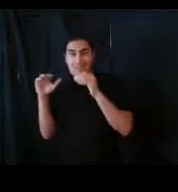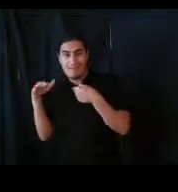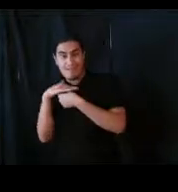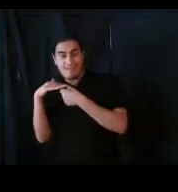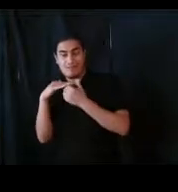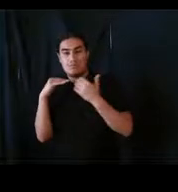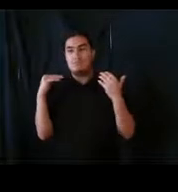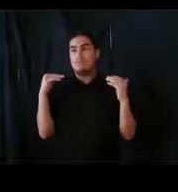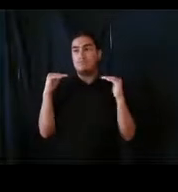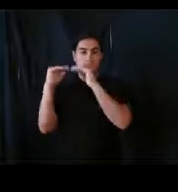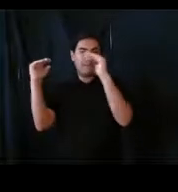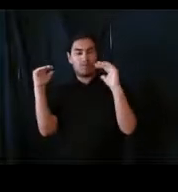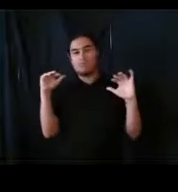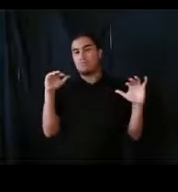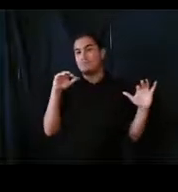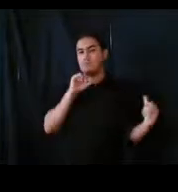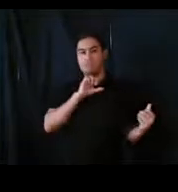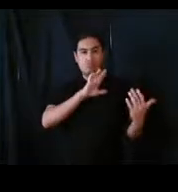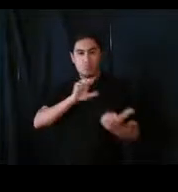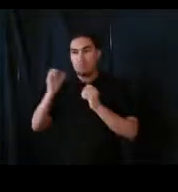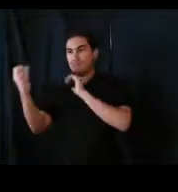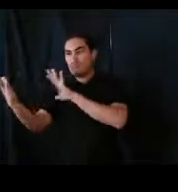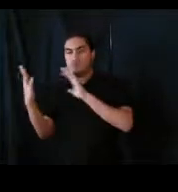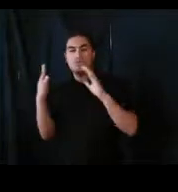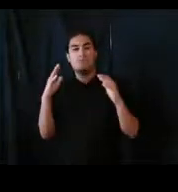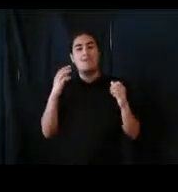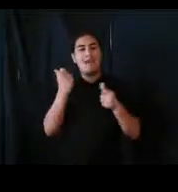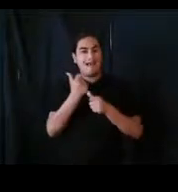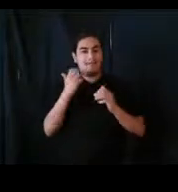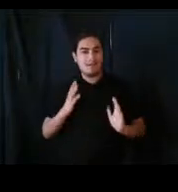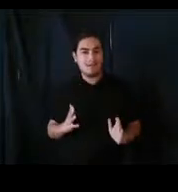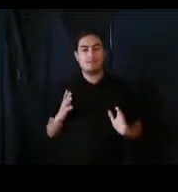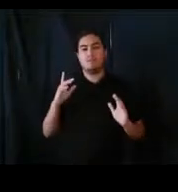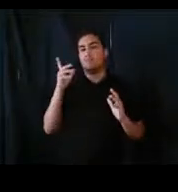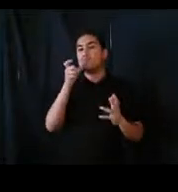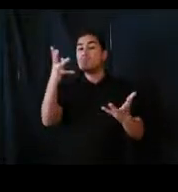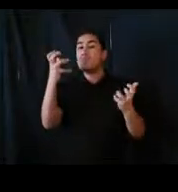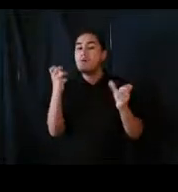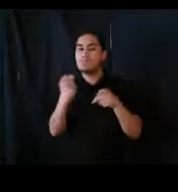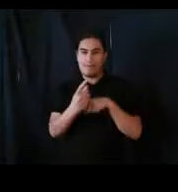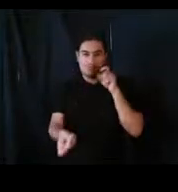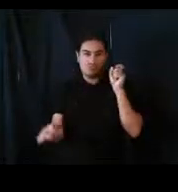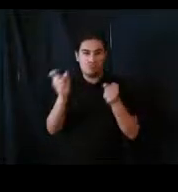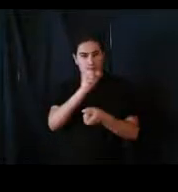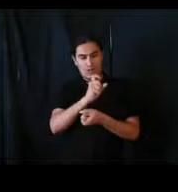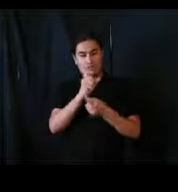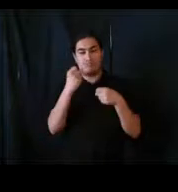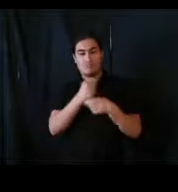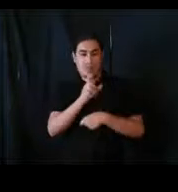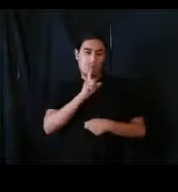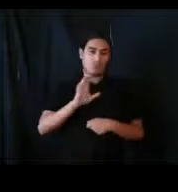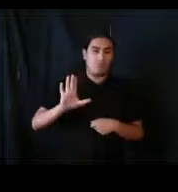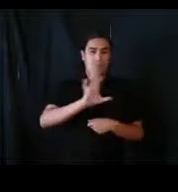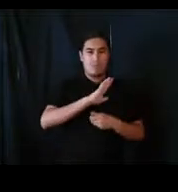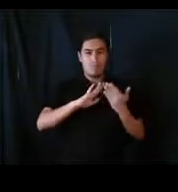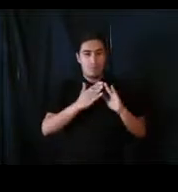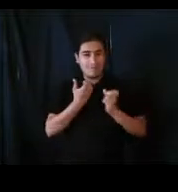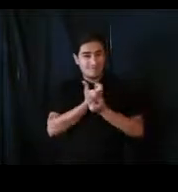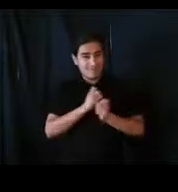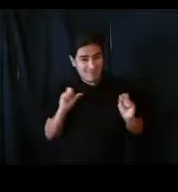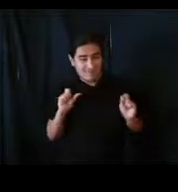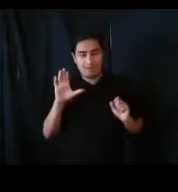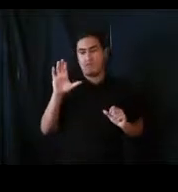many advocates and cities who are wanting to make change to make their communities safer that